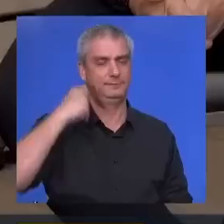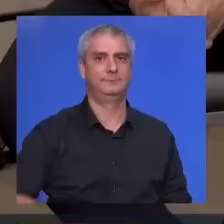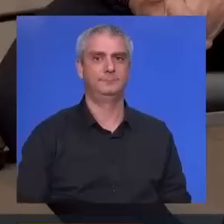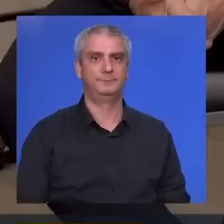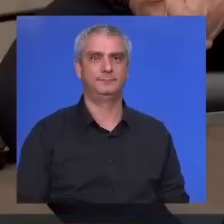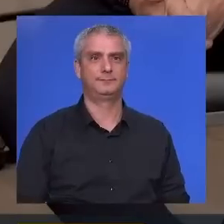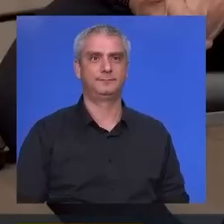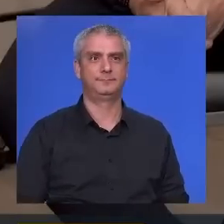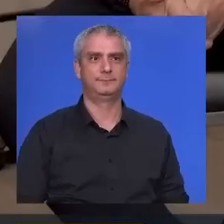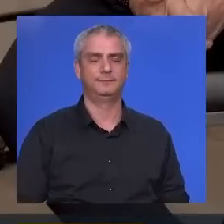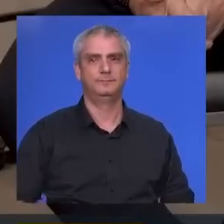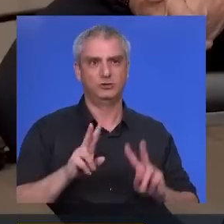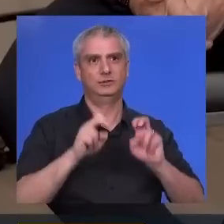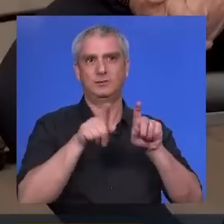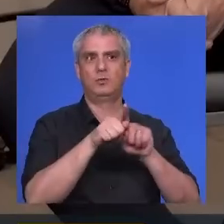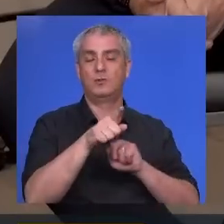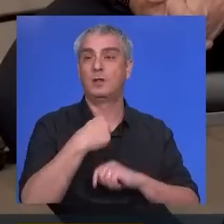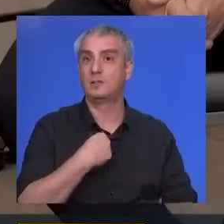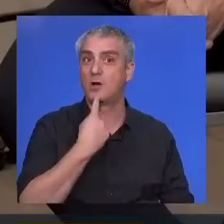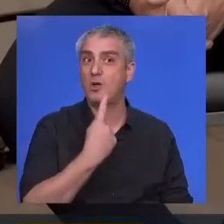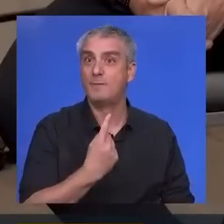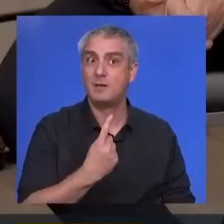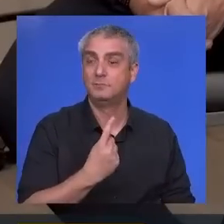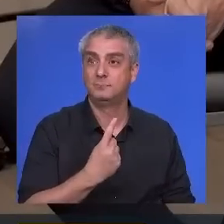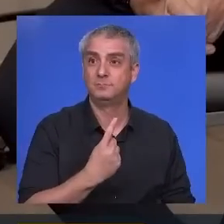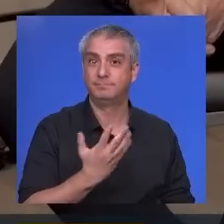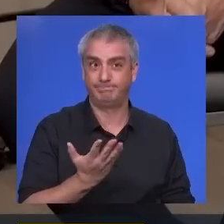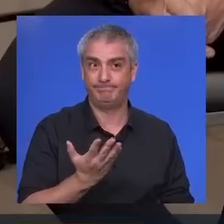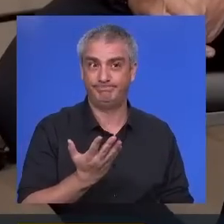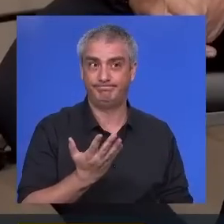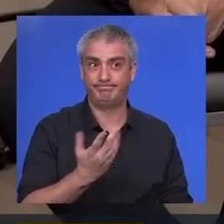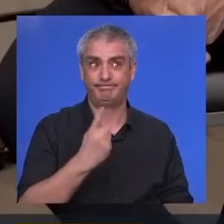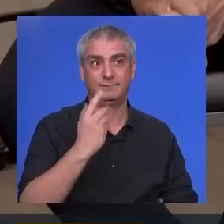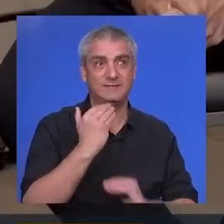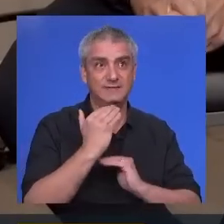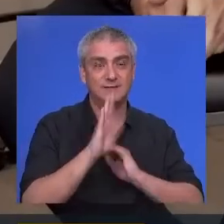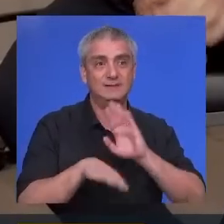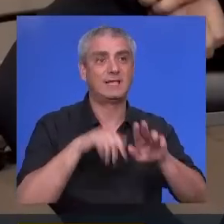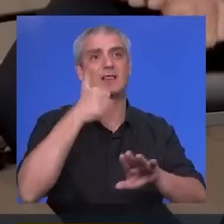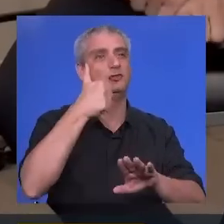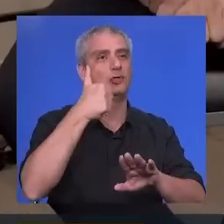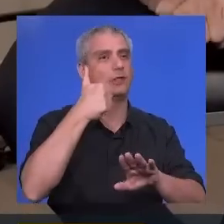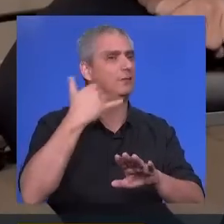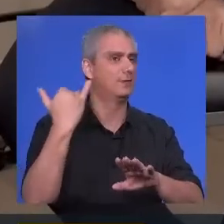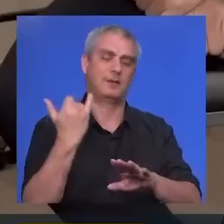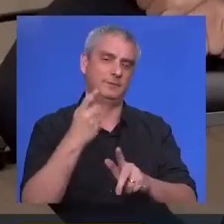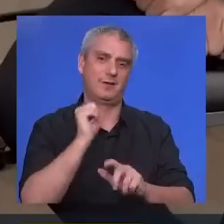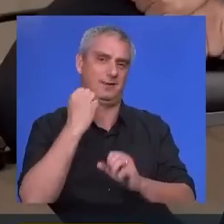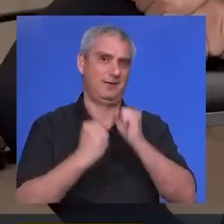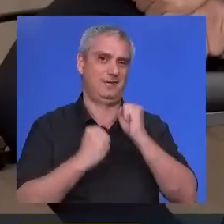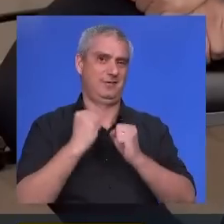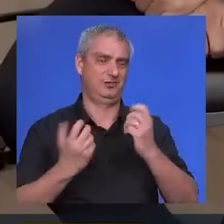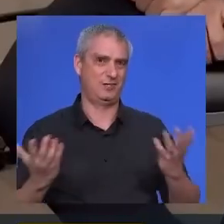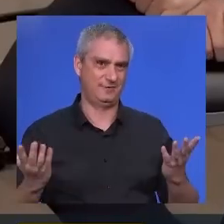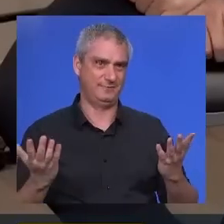opportunity? I would say it this way. It is a first step. And every first step is important and perhaps the most